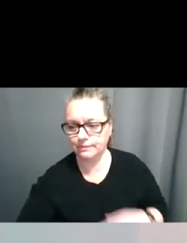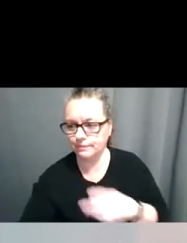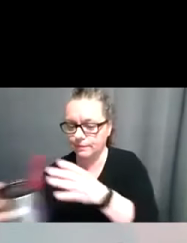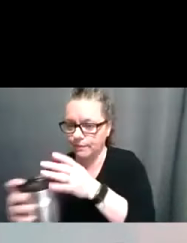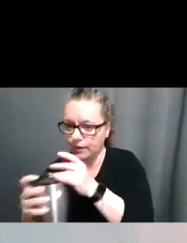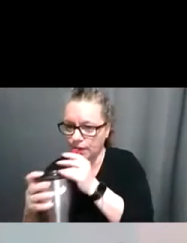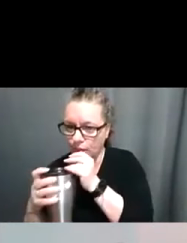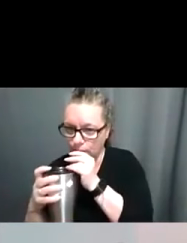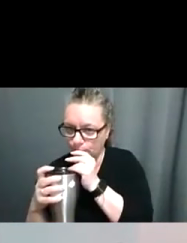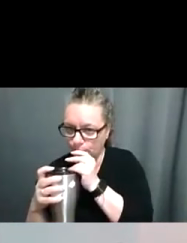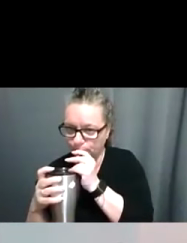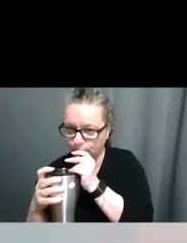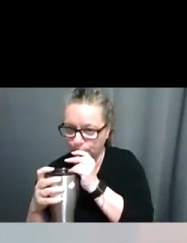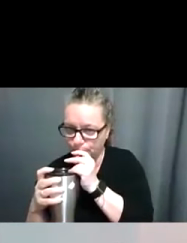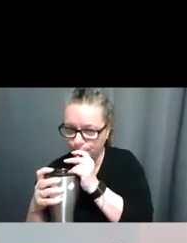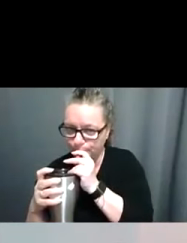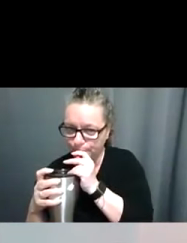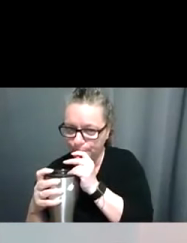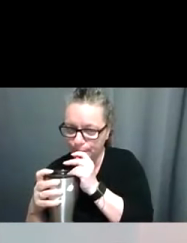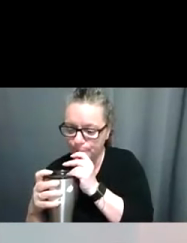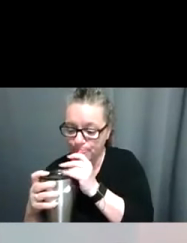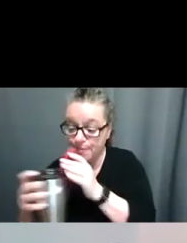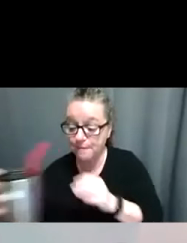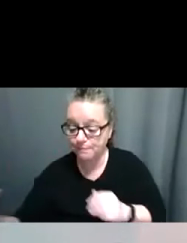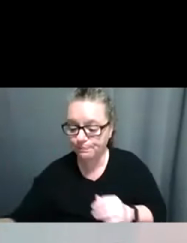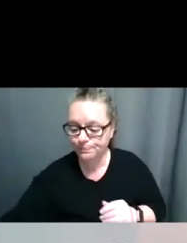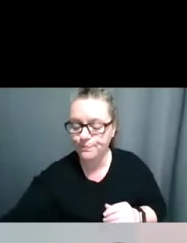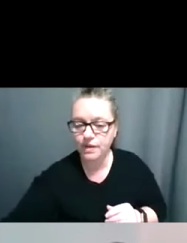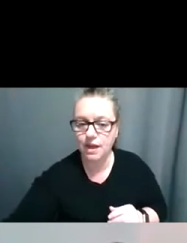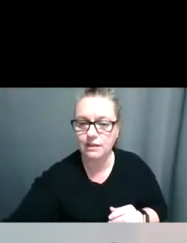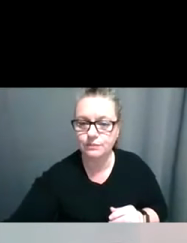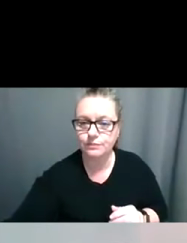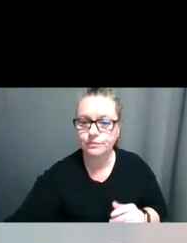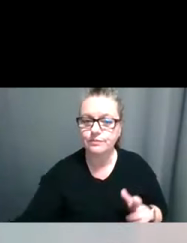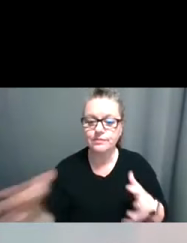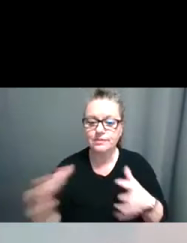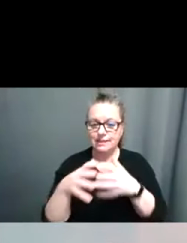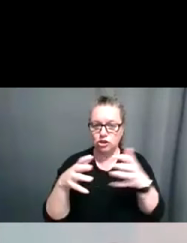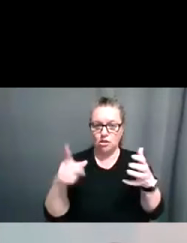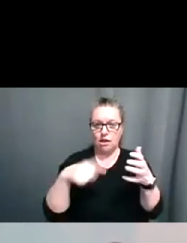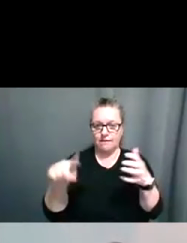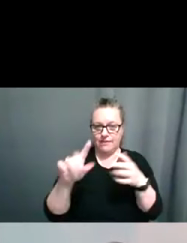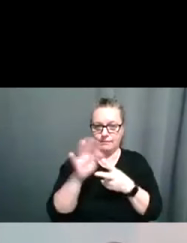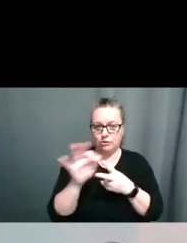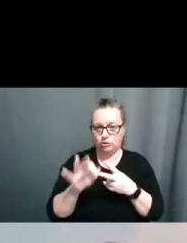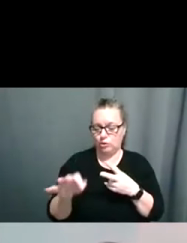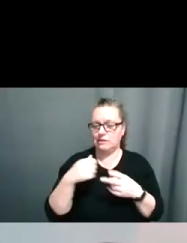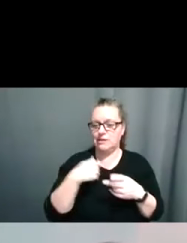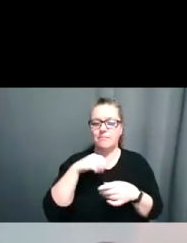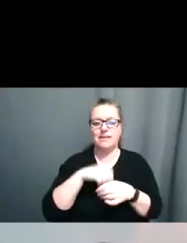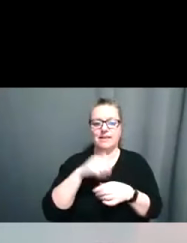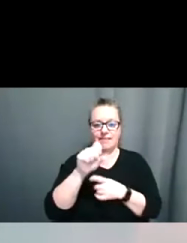Yeah, and there's a lot of them to choose from, and Sure. I've been in that situation many